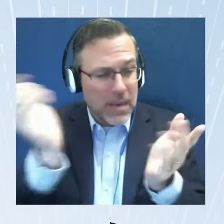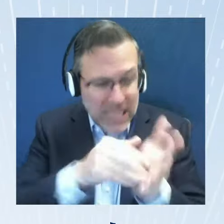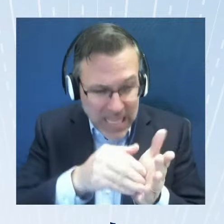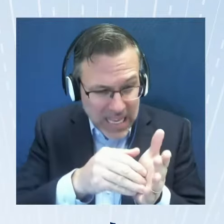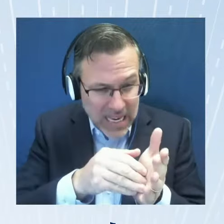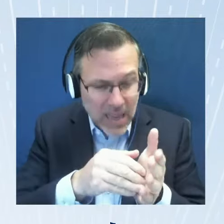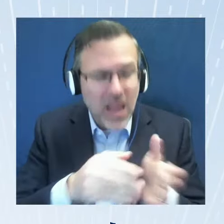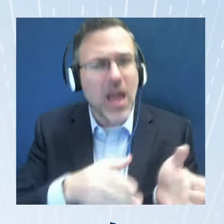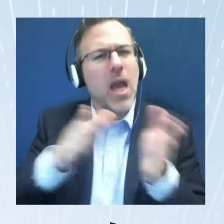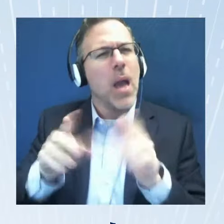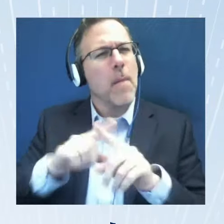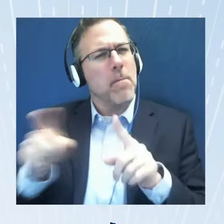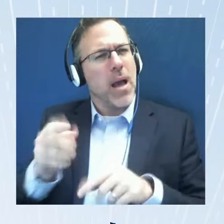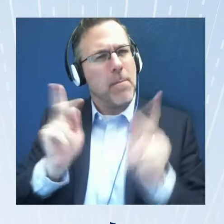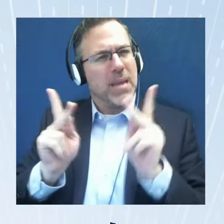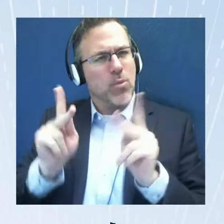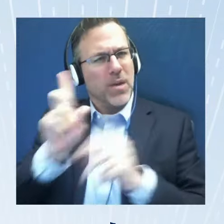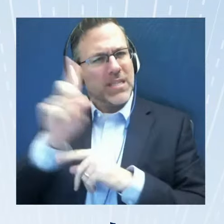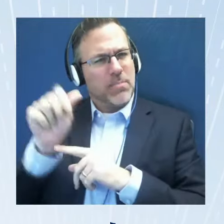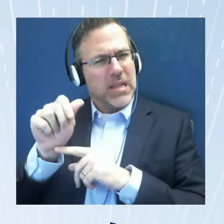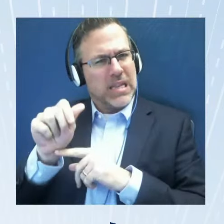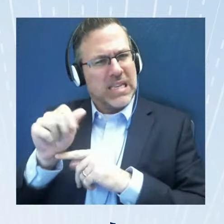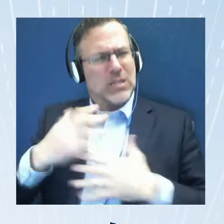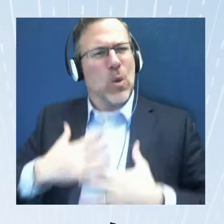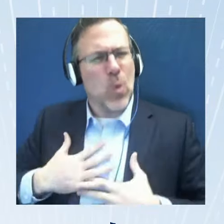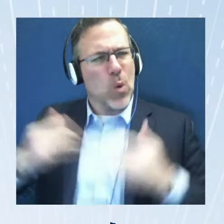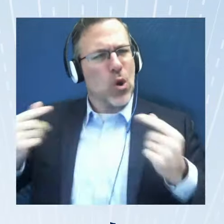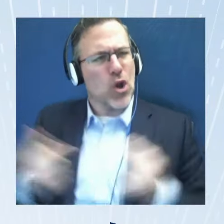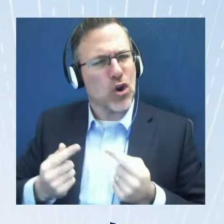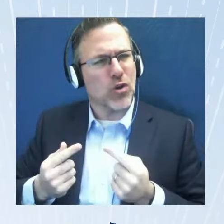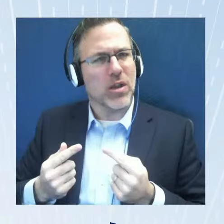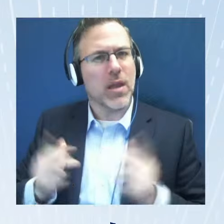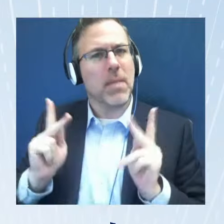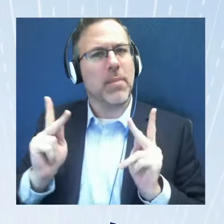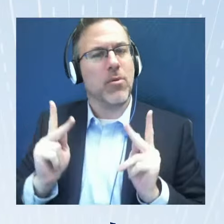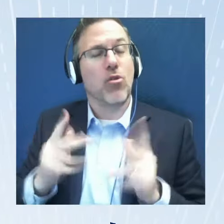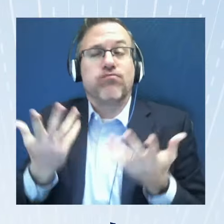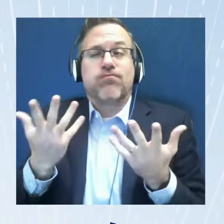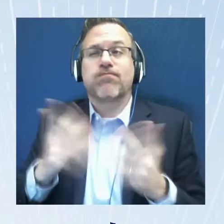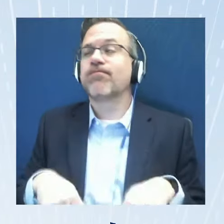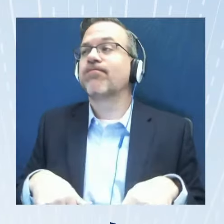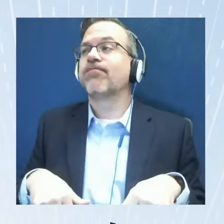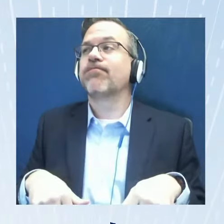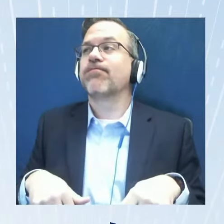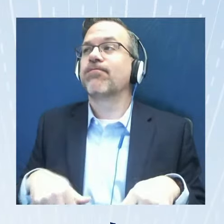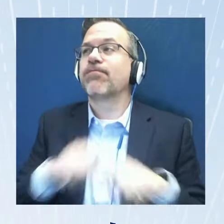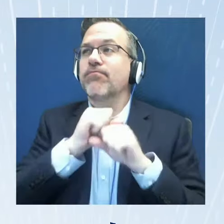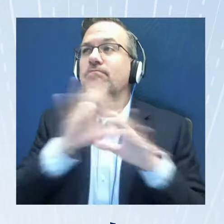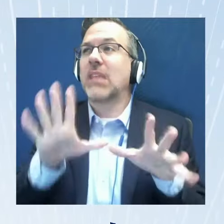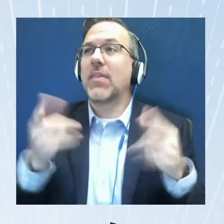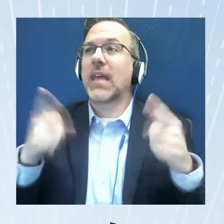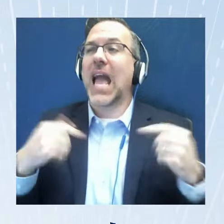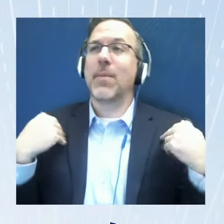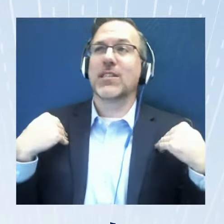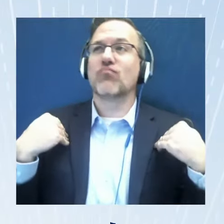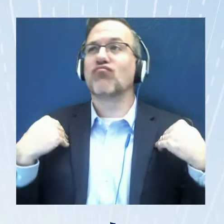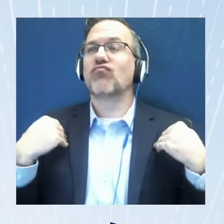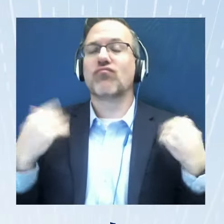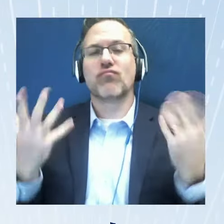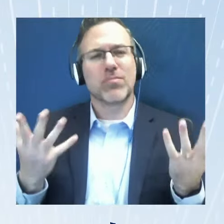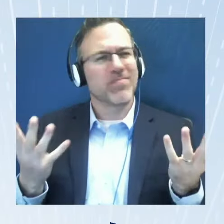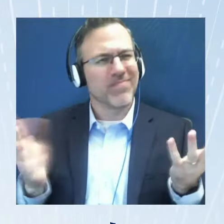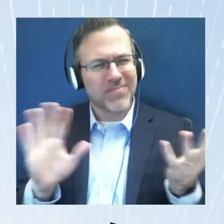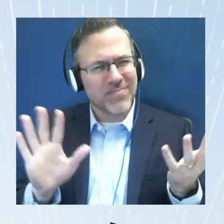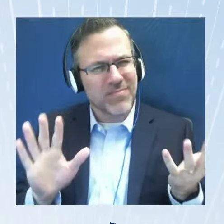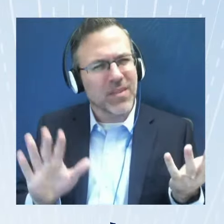hurt, none of that happens. So I think that's a difference too in how we're